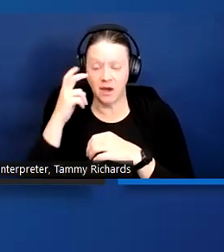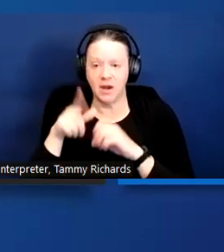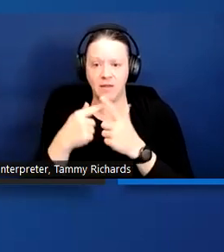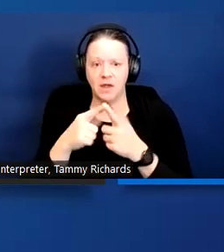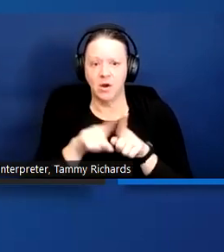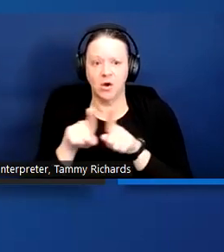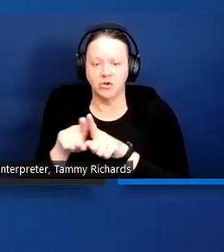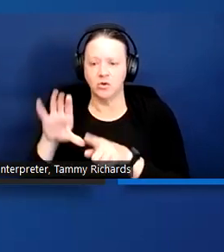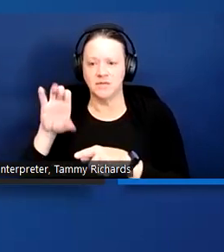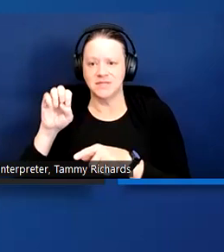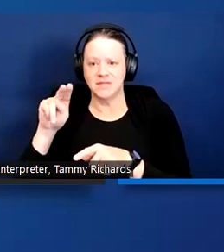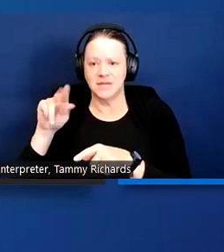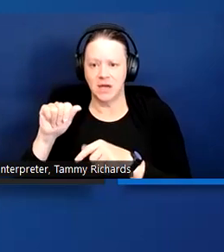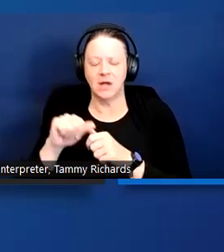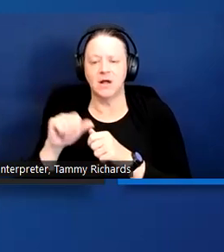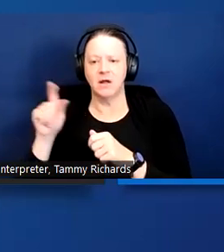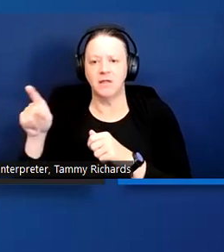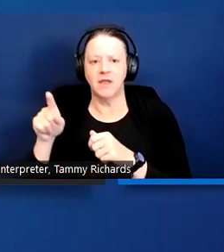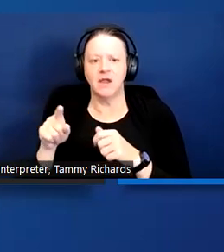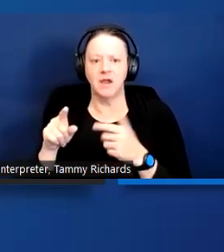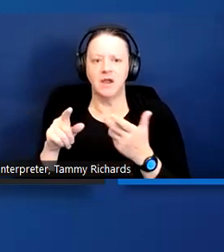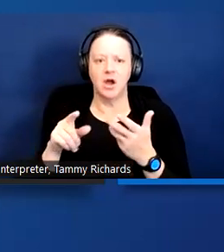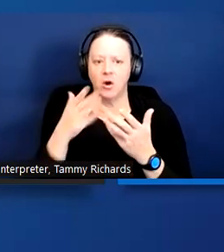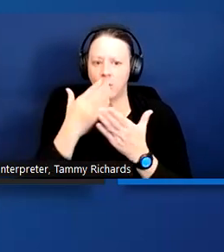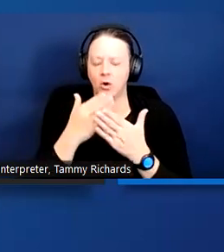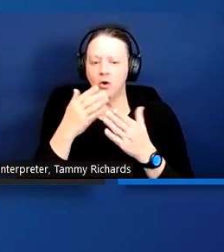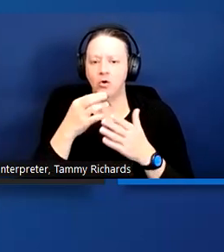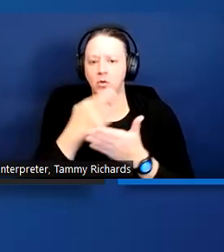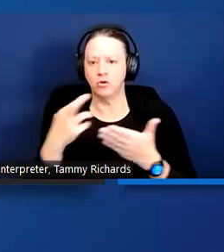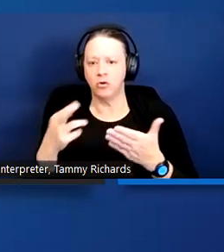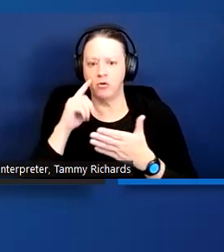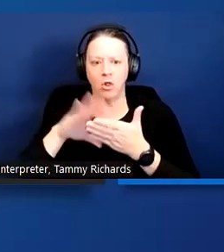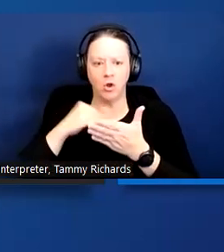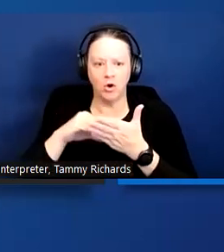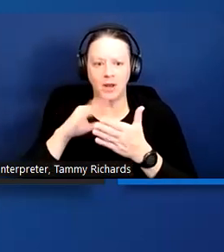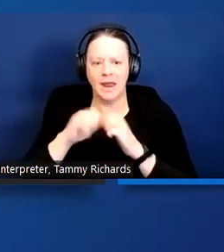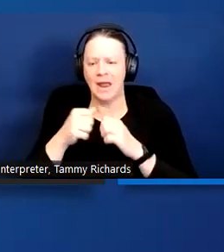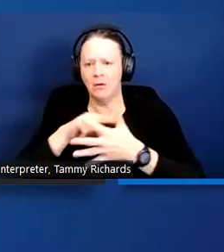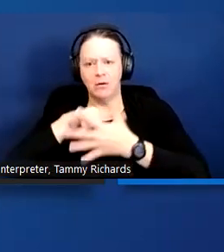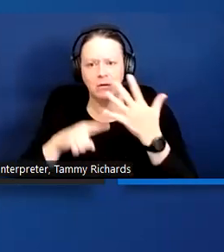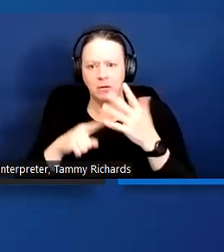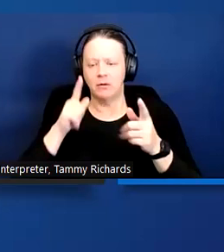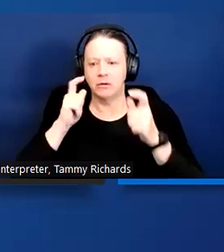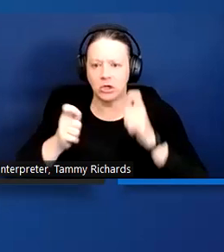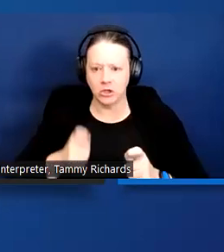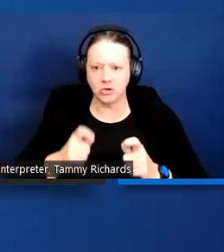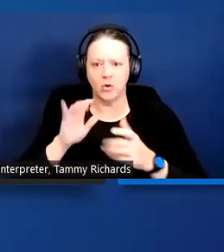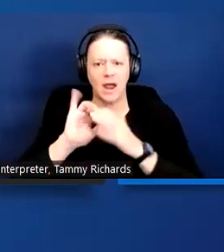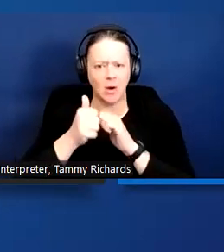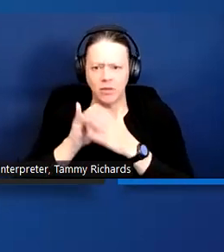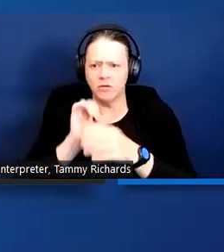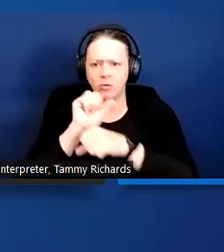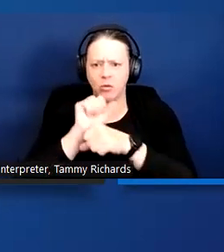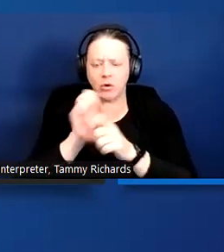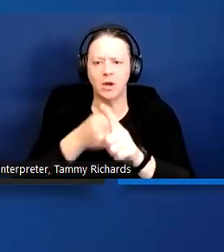are a good resource for learning how these kind of changes or this work helps impact those